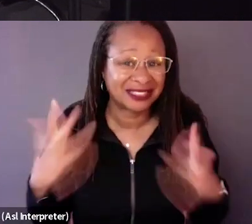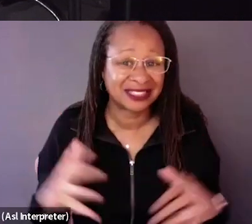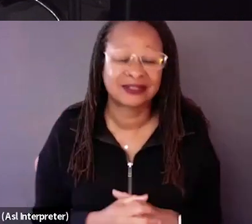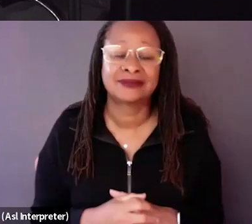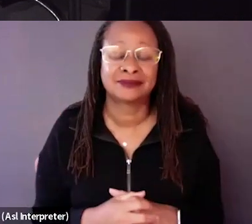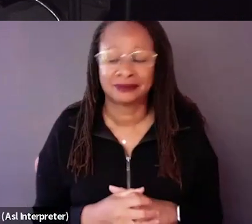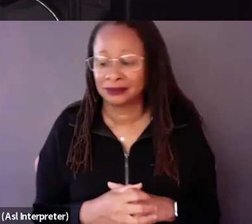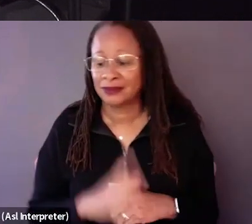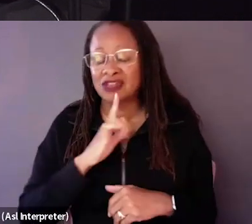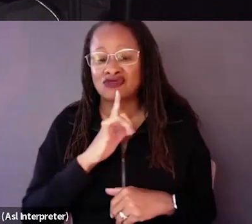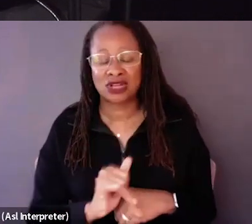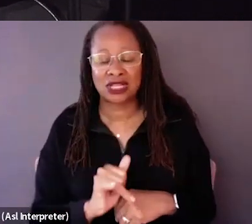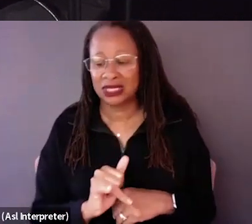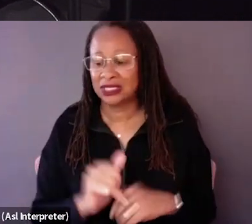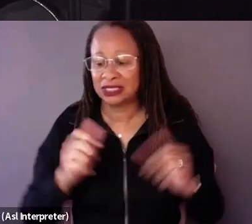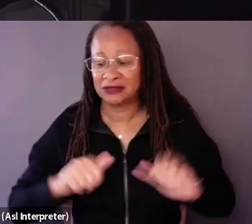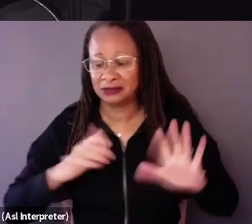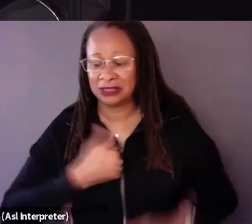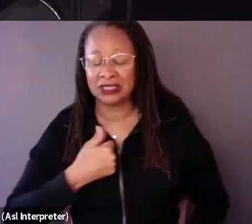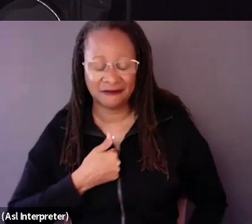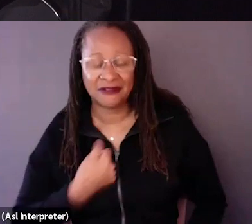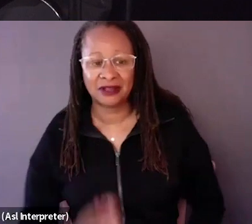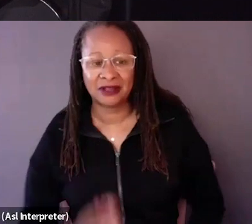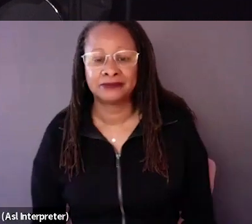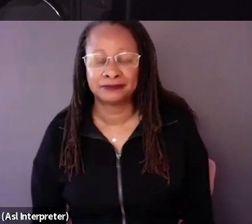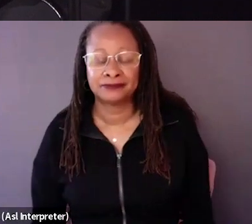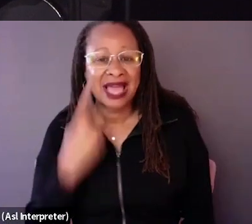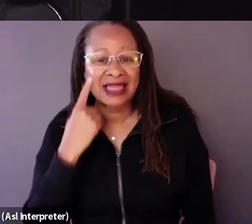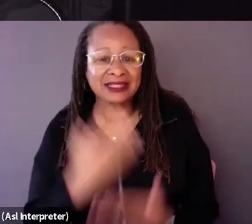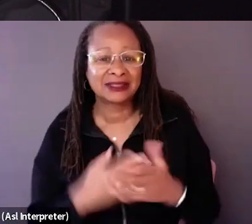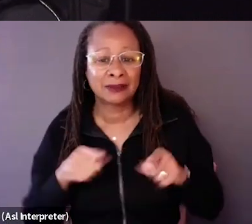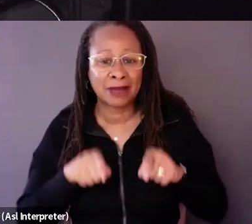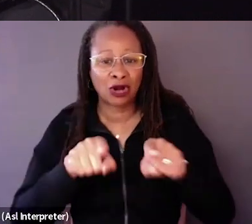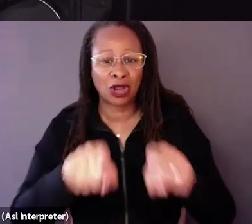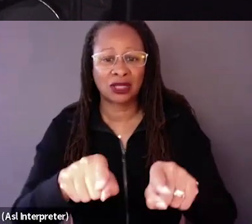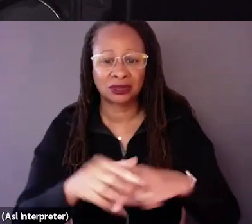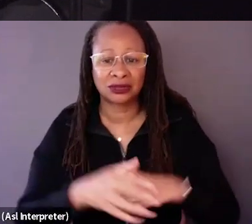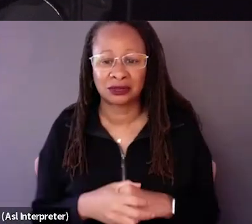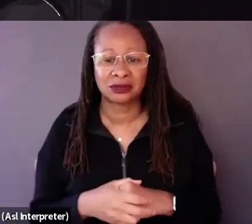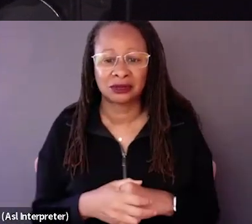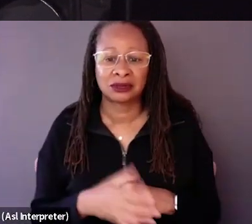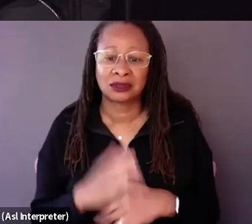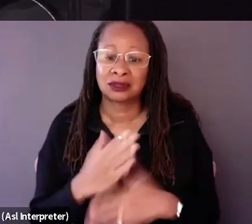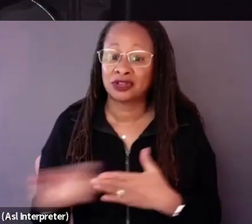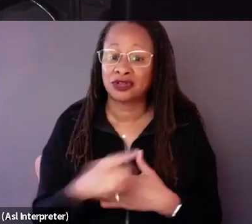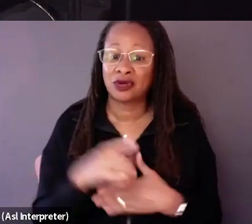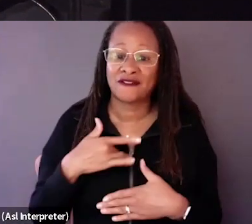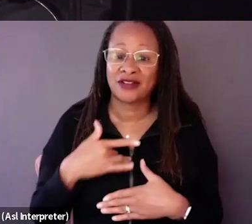to bring back institutions, and I want to protect the